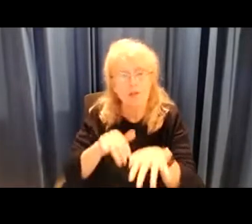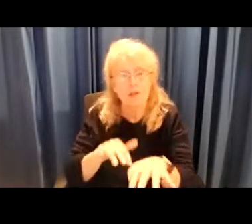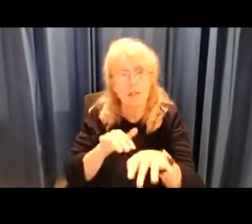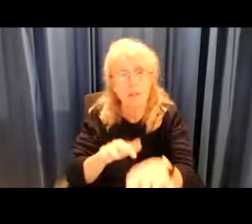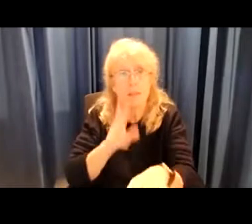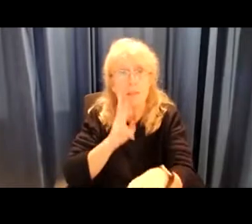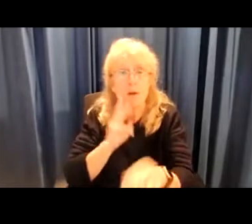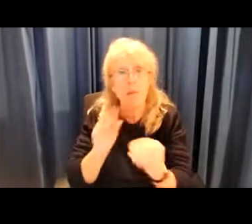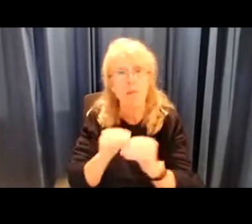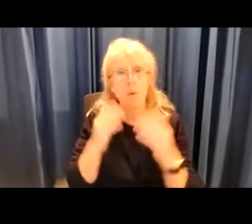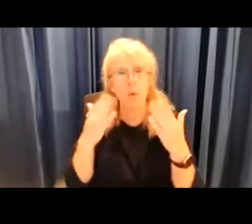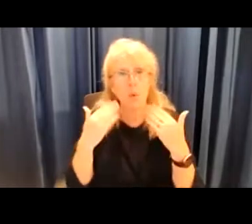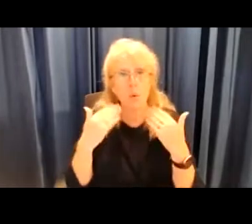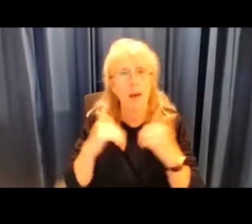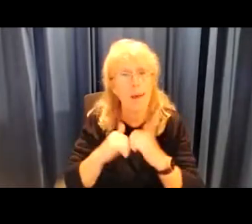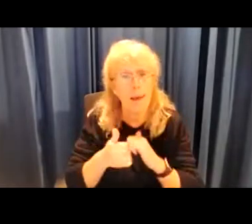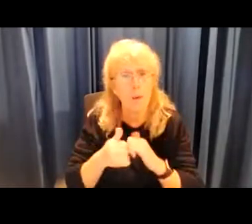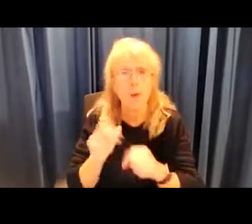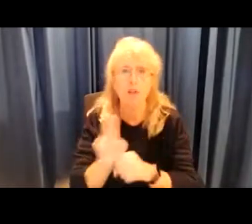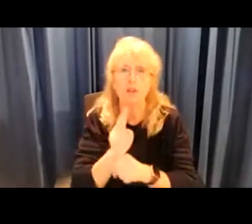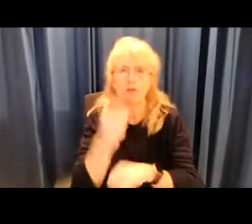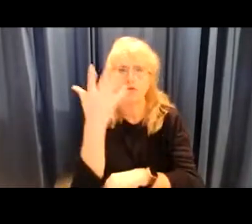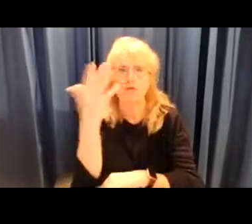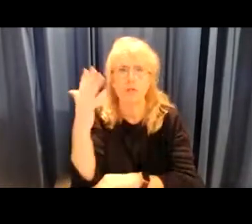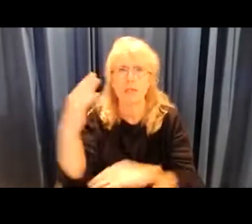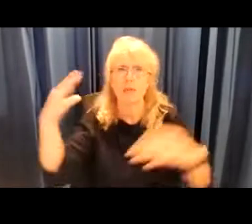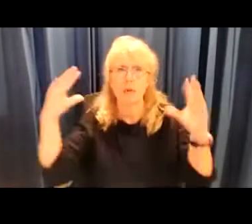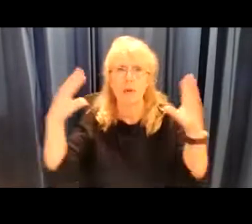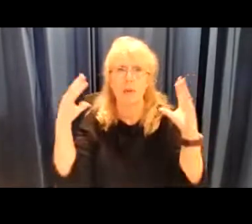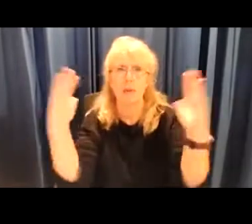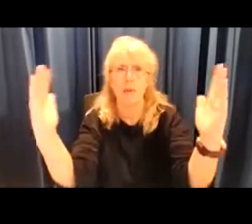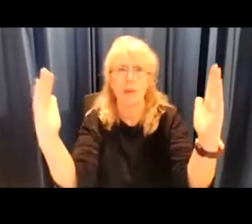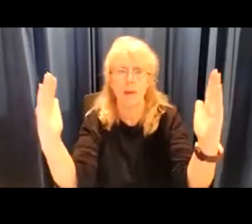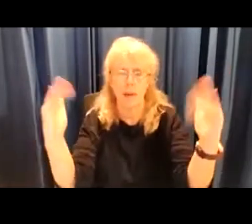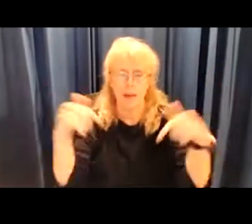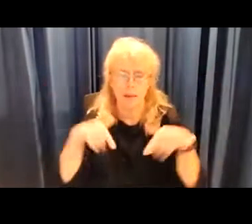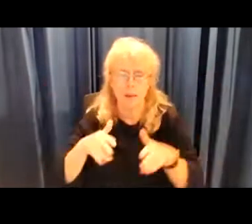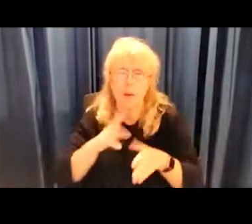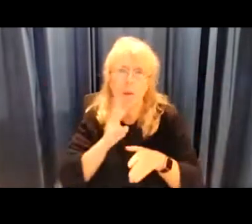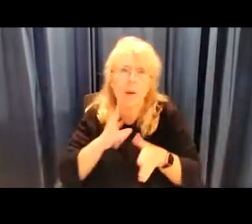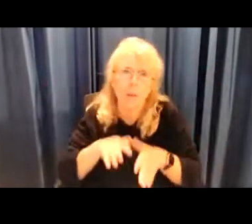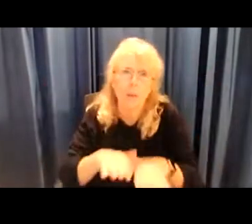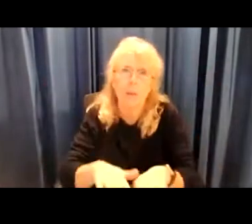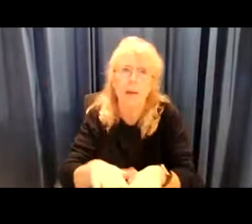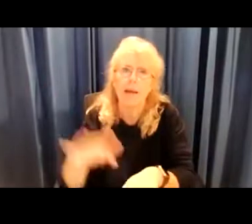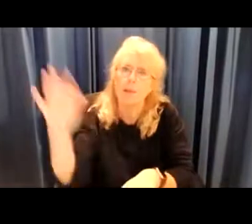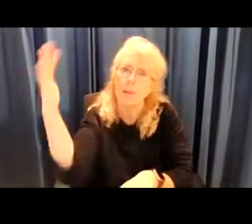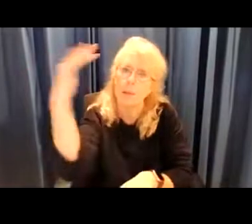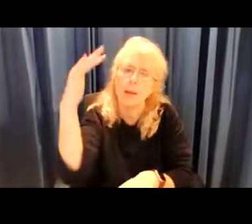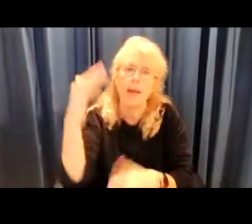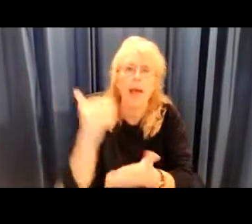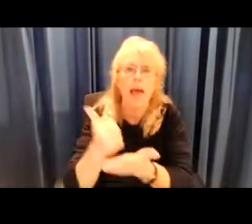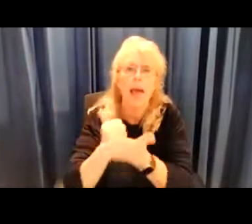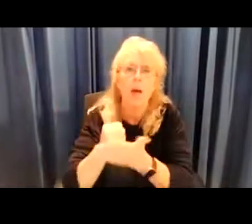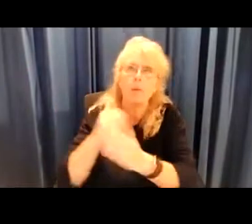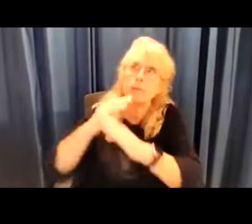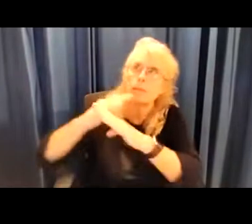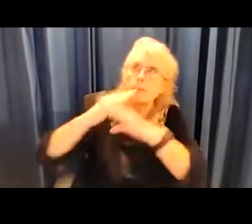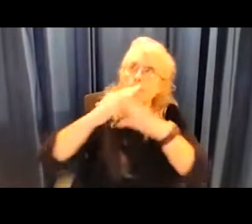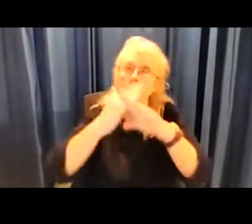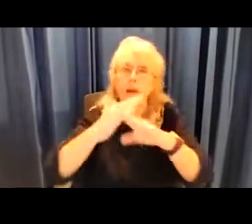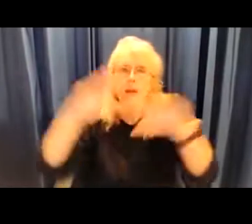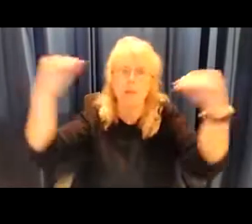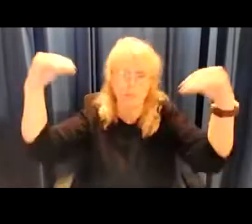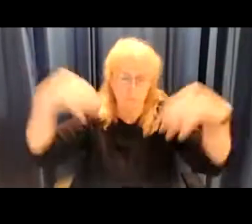use trees to do that. And then you move into the development lands that you're talking about, our